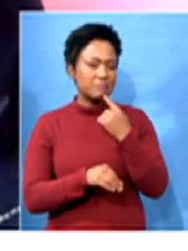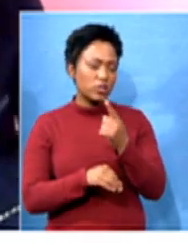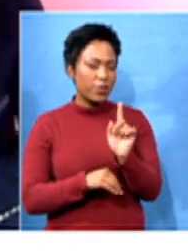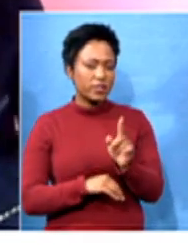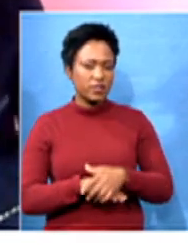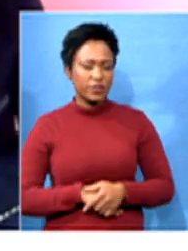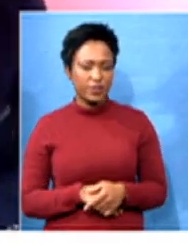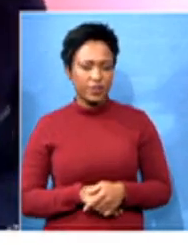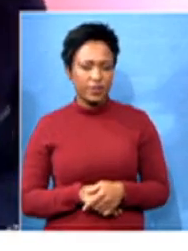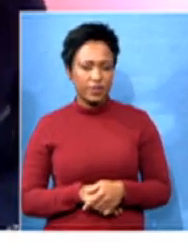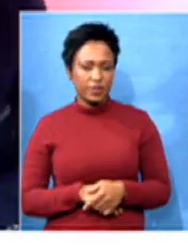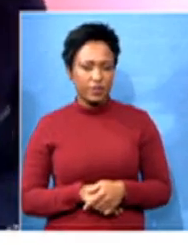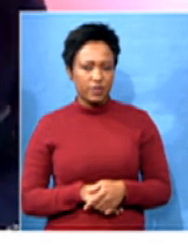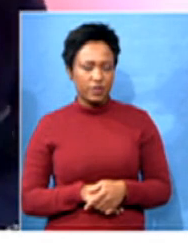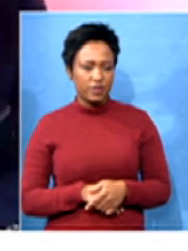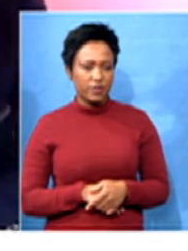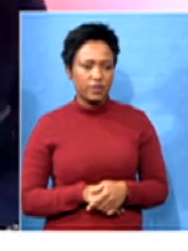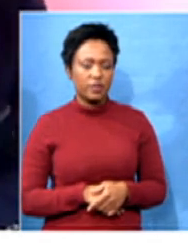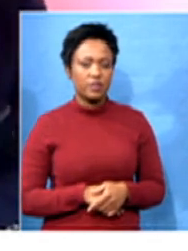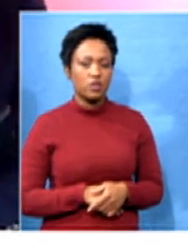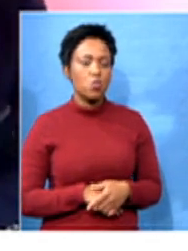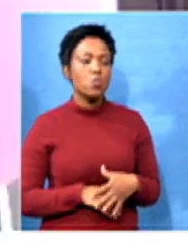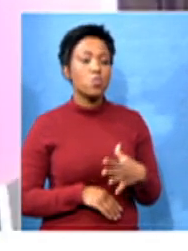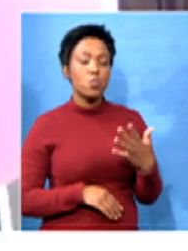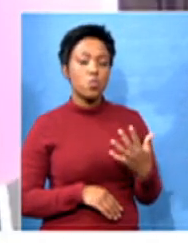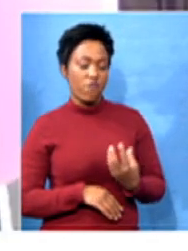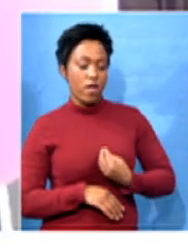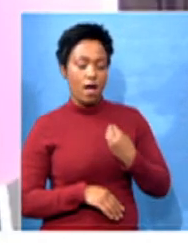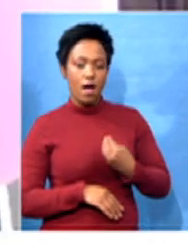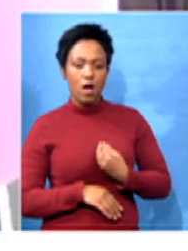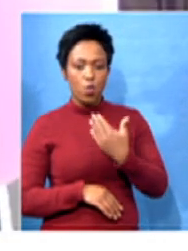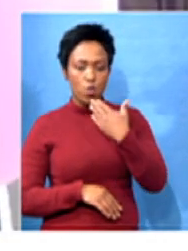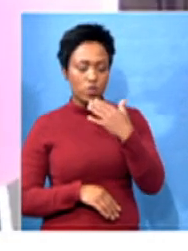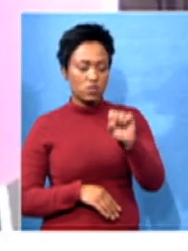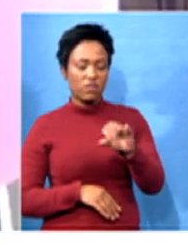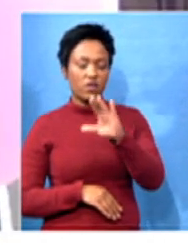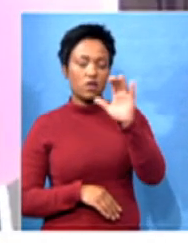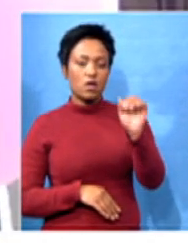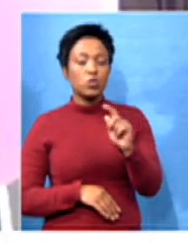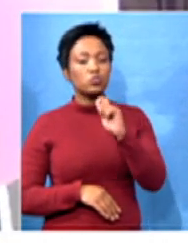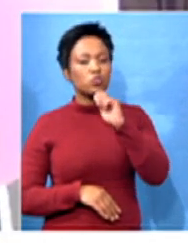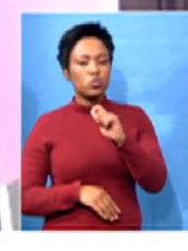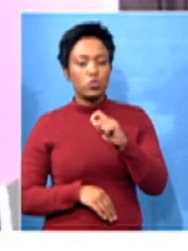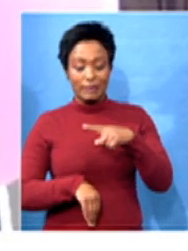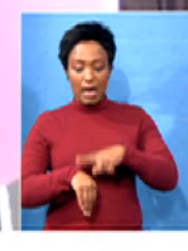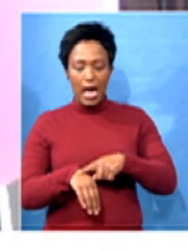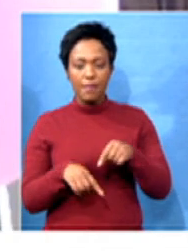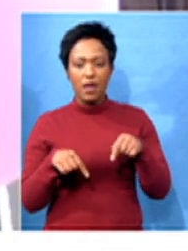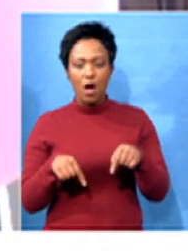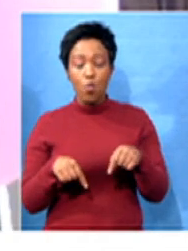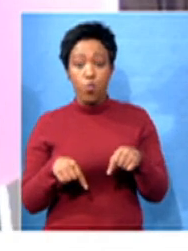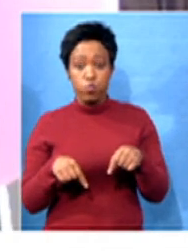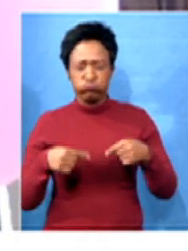Oh, man, I think to young South Africans, it is such a very scary time. It is